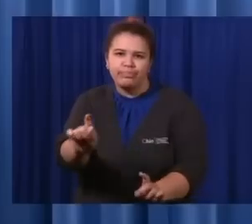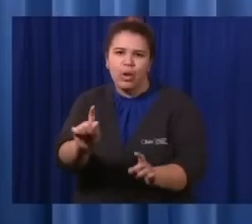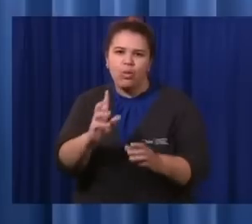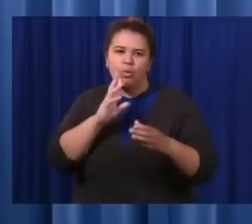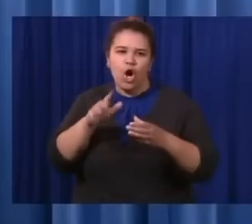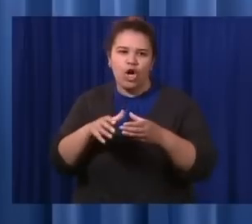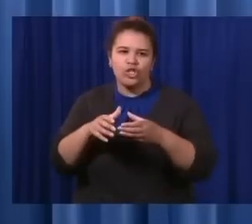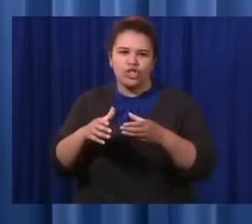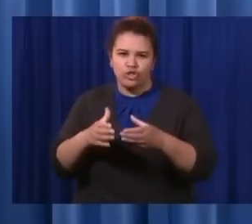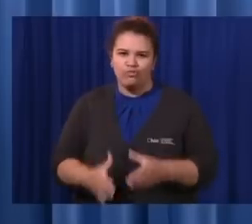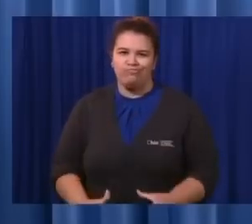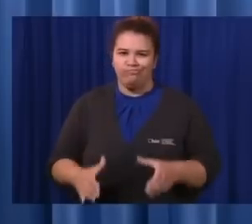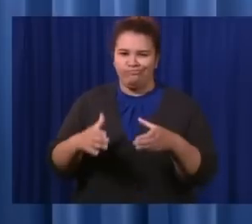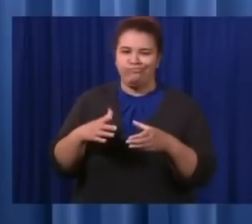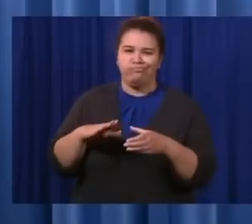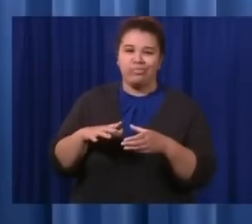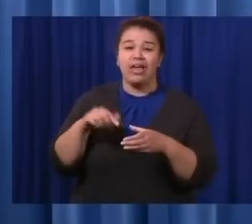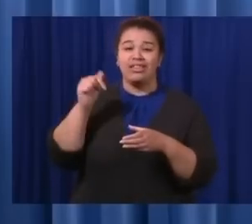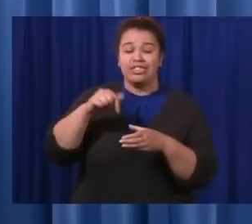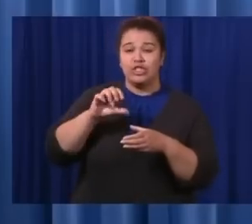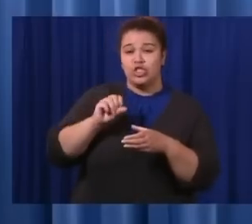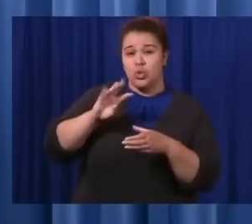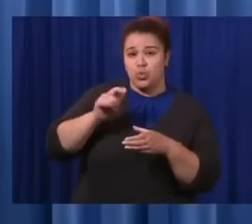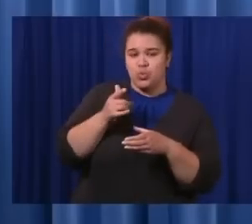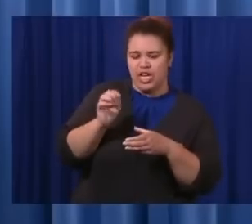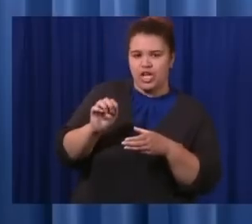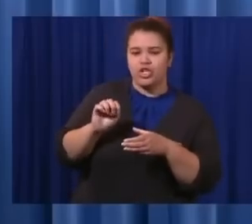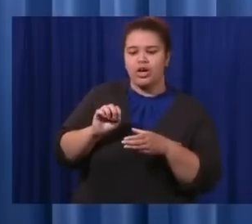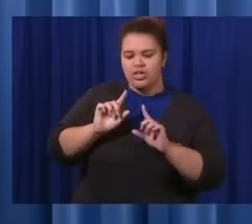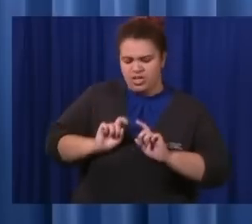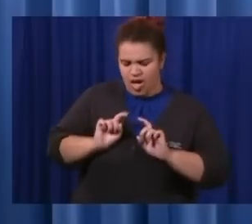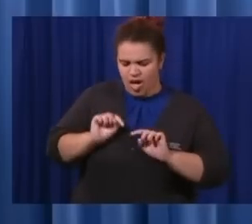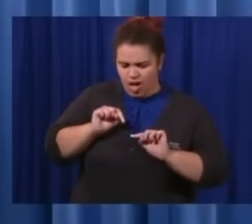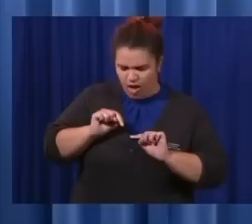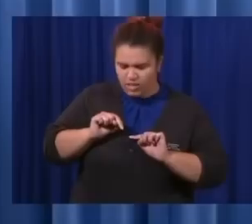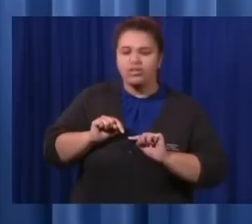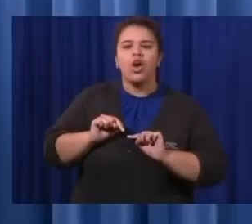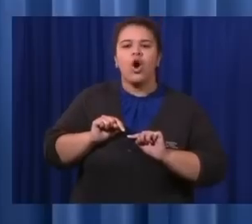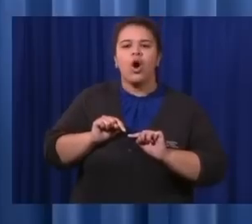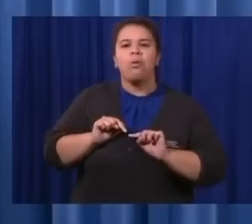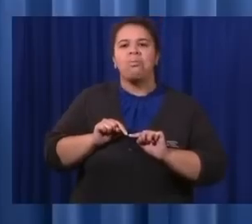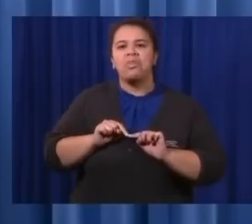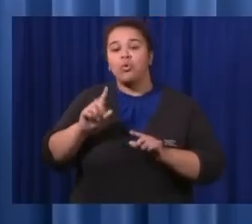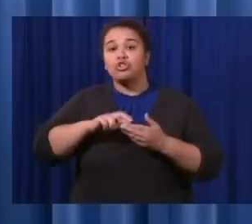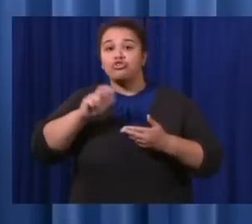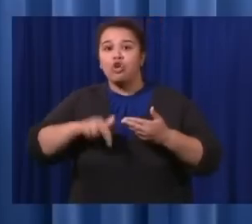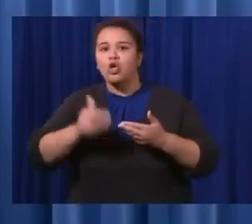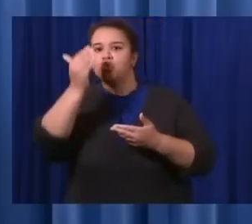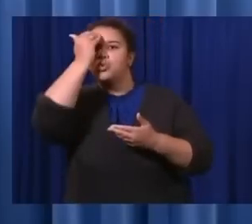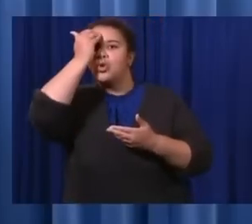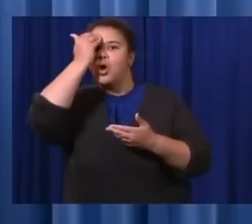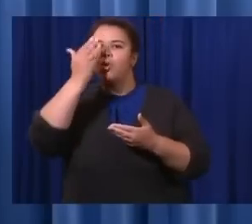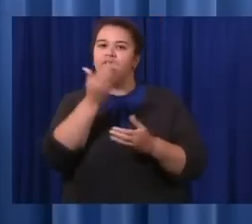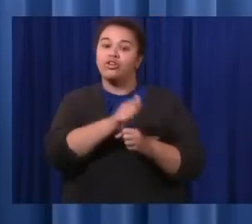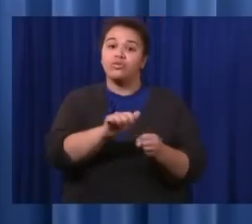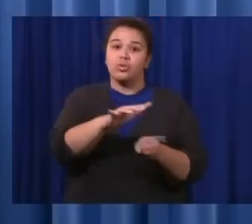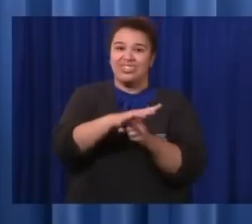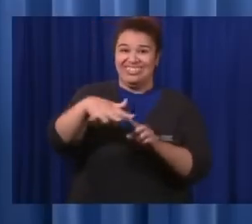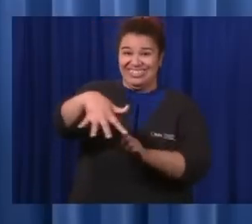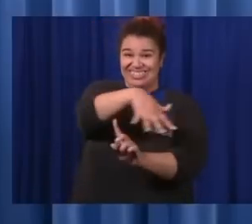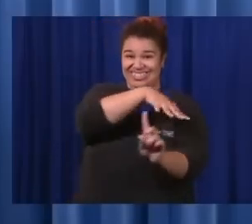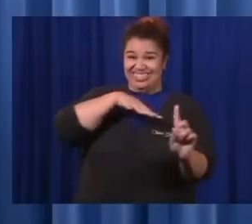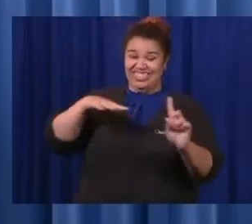can help determine COVID in a community. So we're just wondering, where does Ohio stand on this testing with